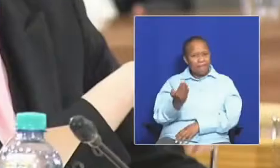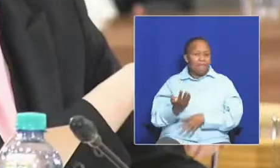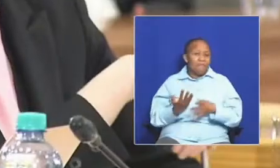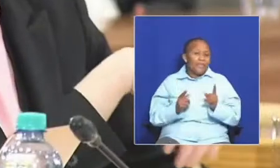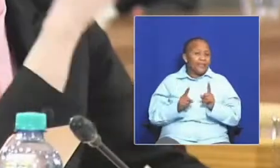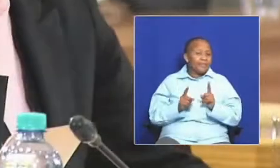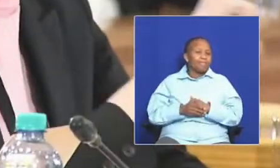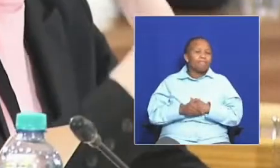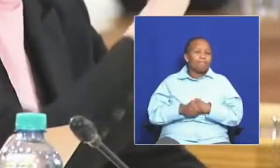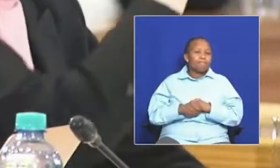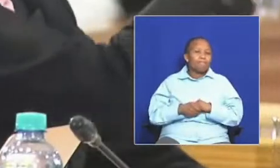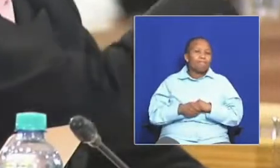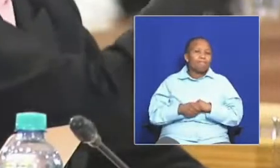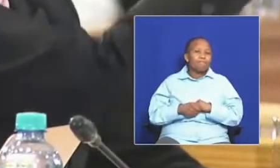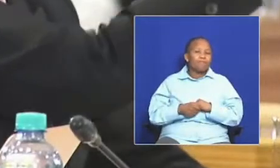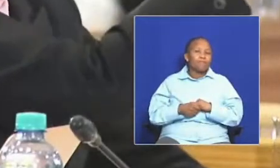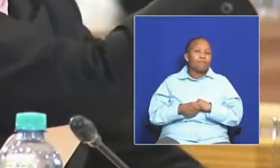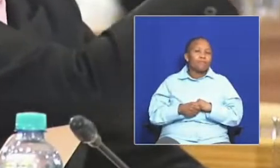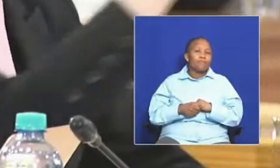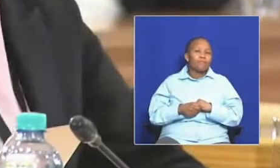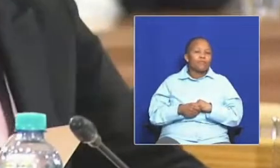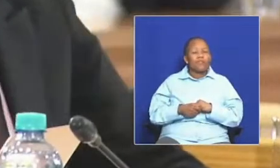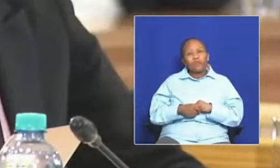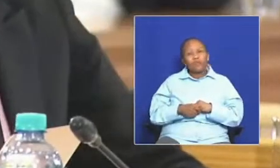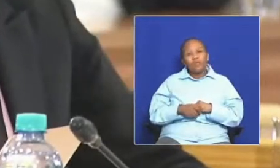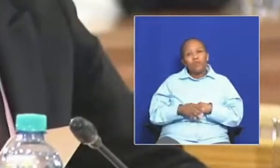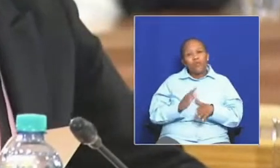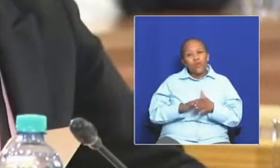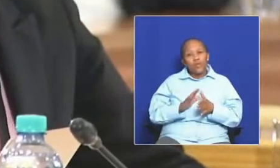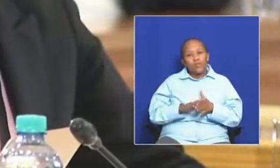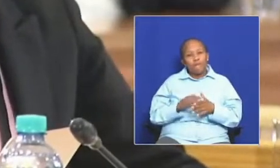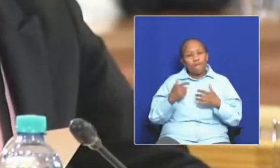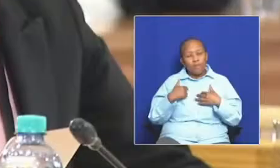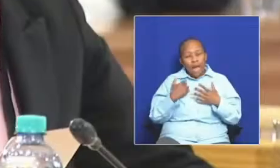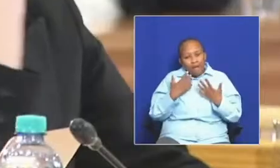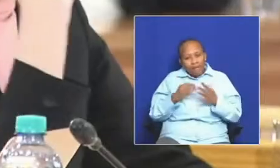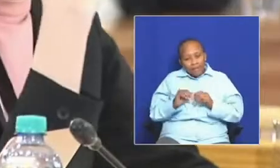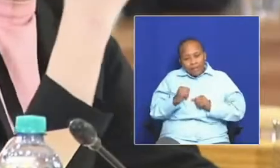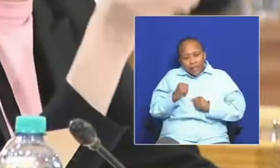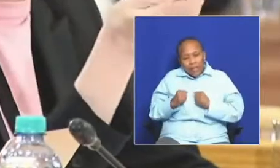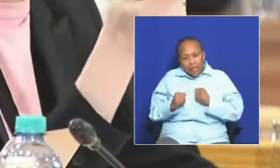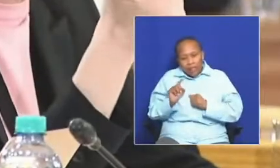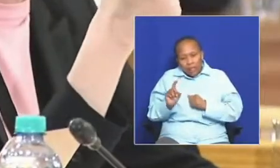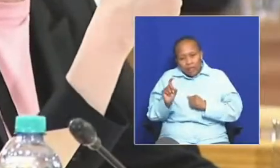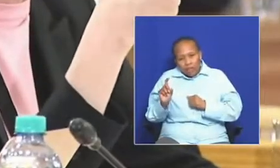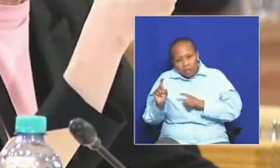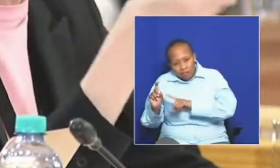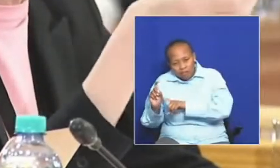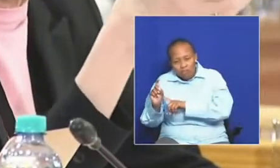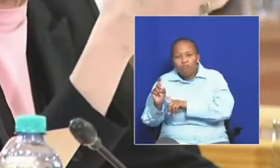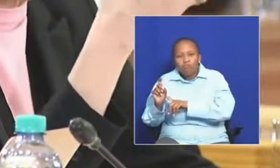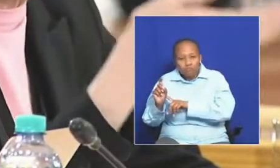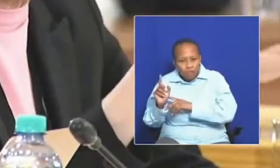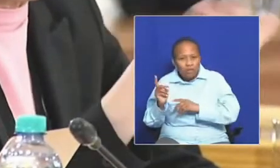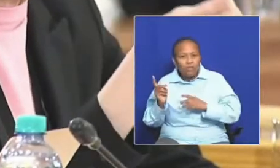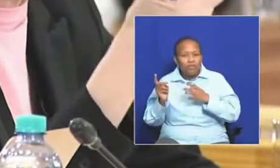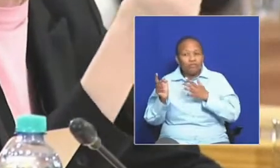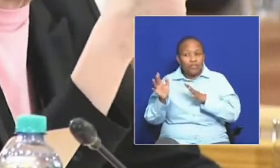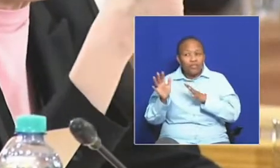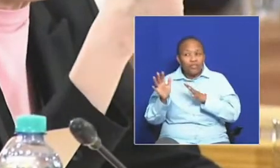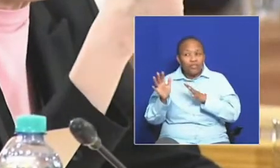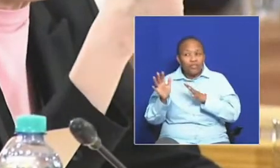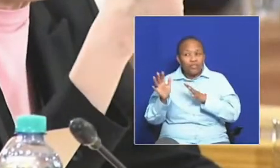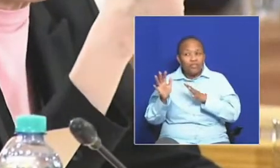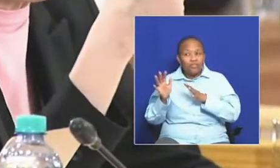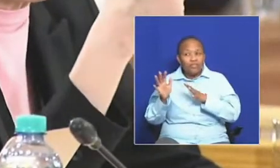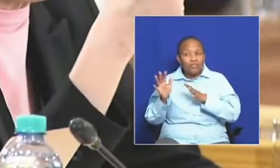obtain, that's why I want to apologise that I ran this way, just it's very difficult for me. I've made contact